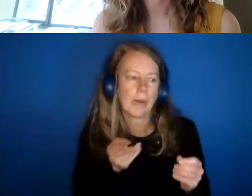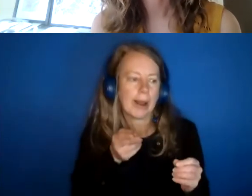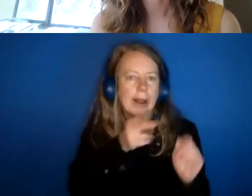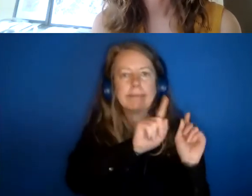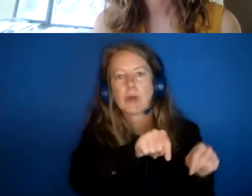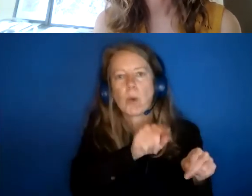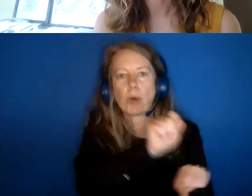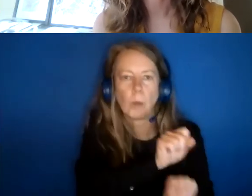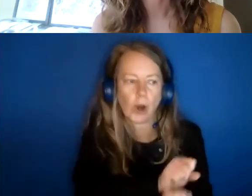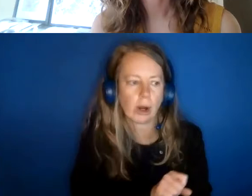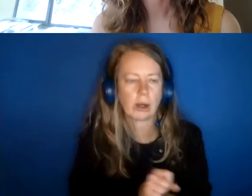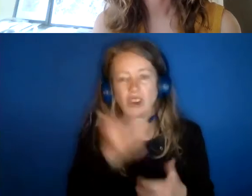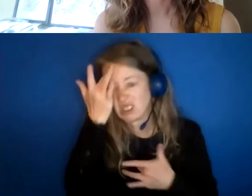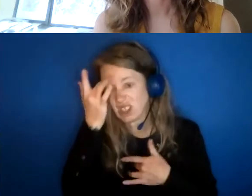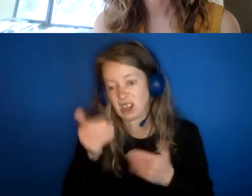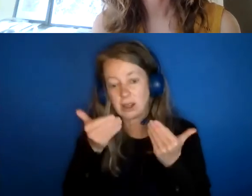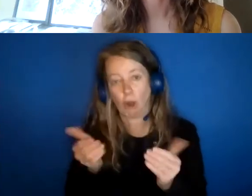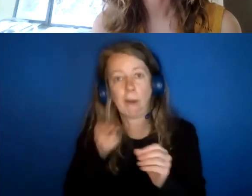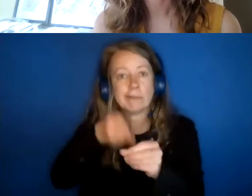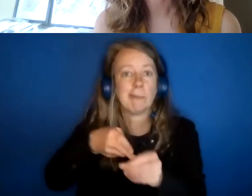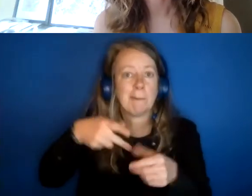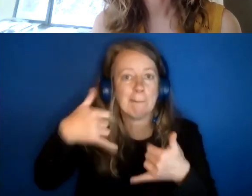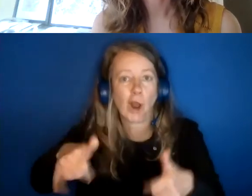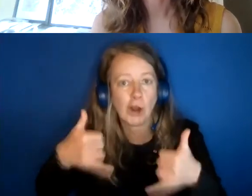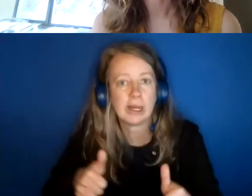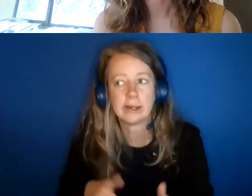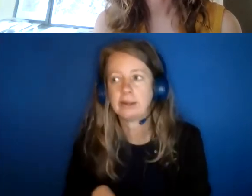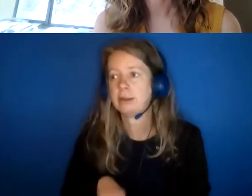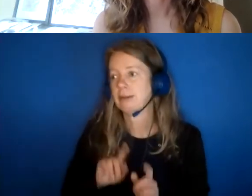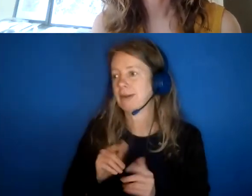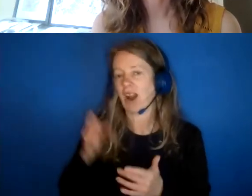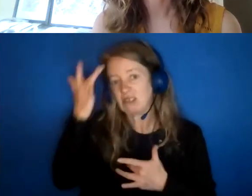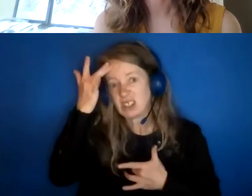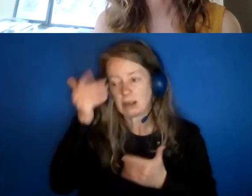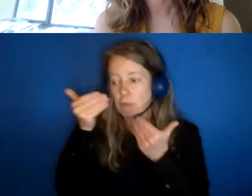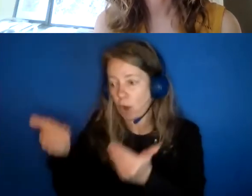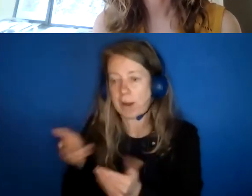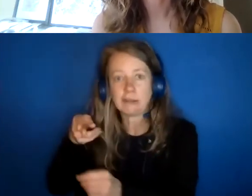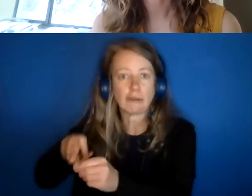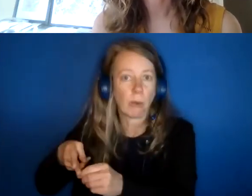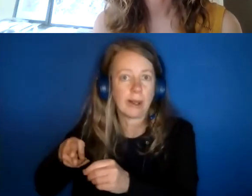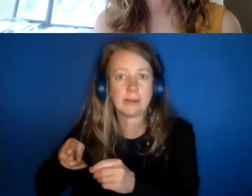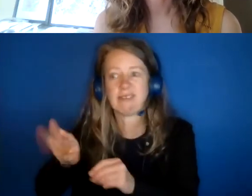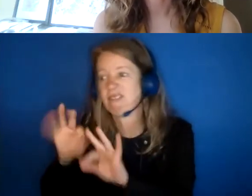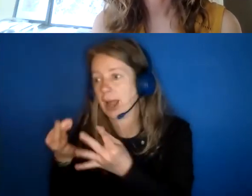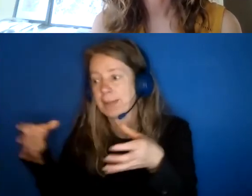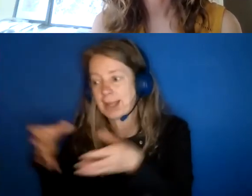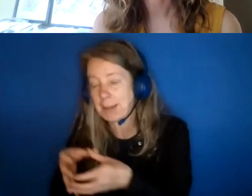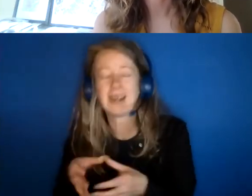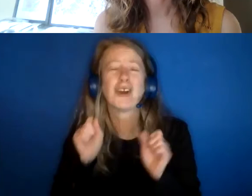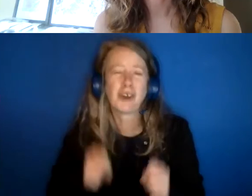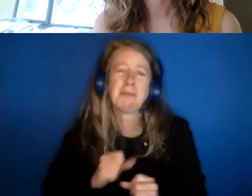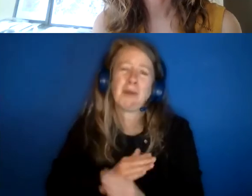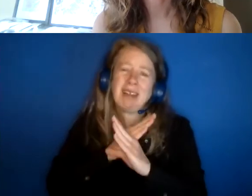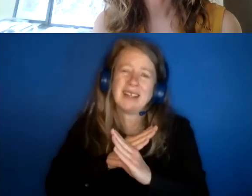party sick. I mean, it was entirely preventable, but we just didn't follow the guidance that was